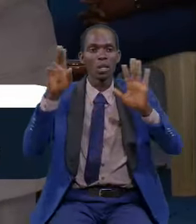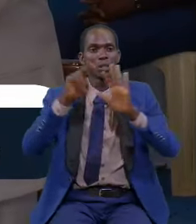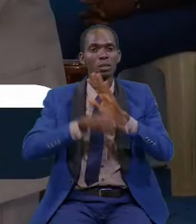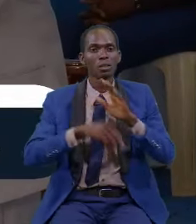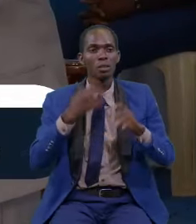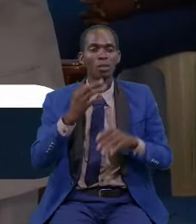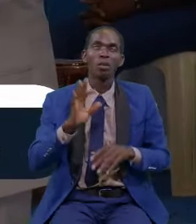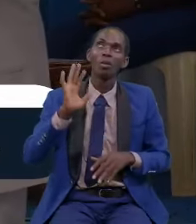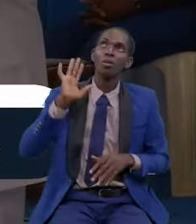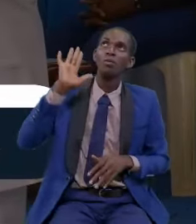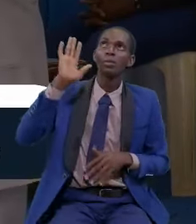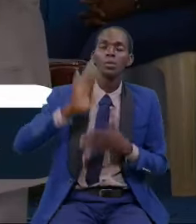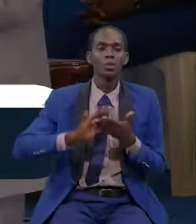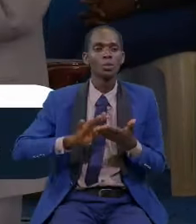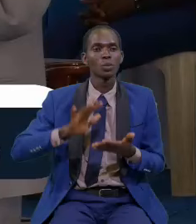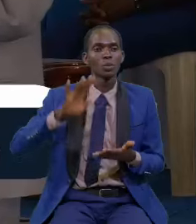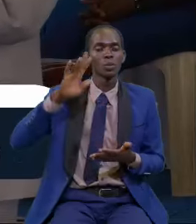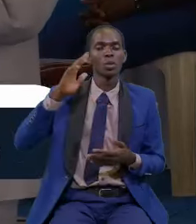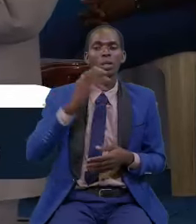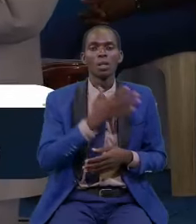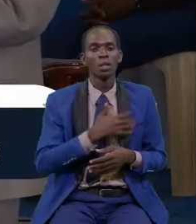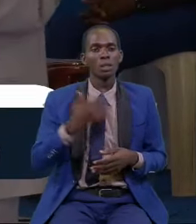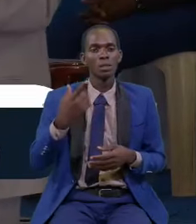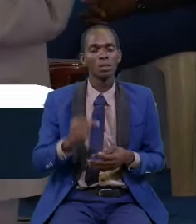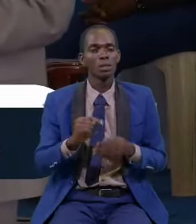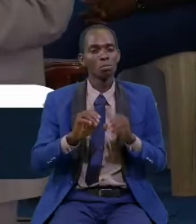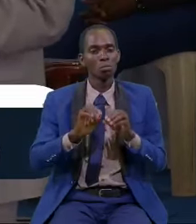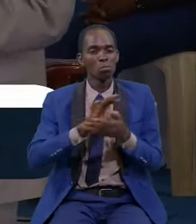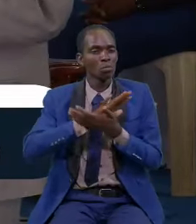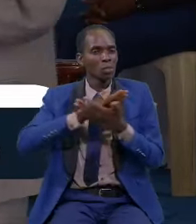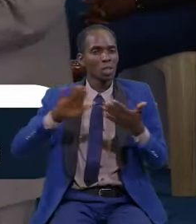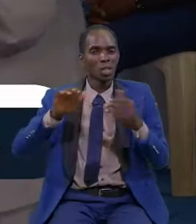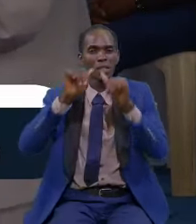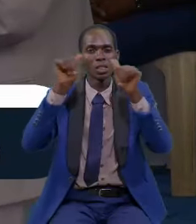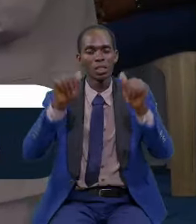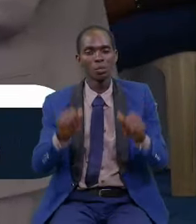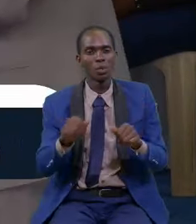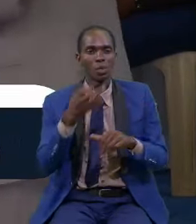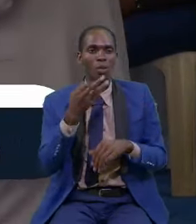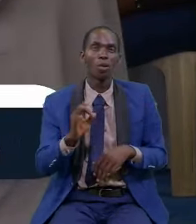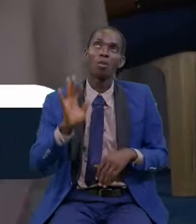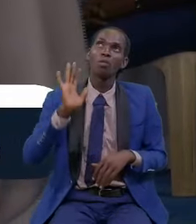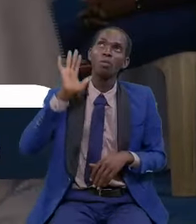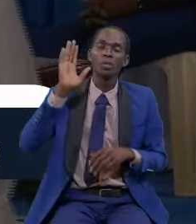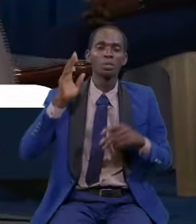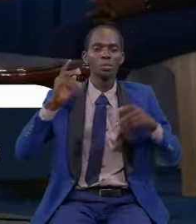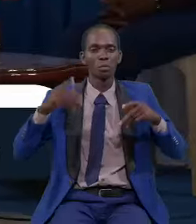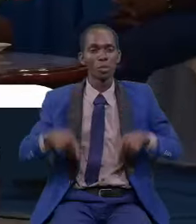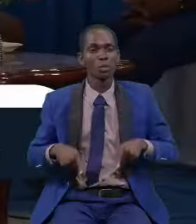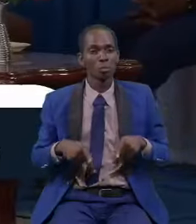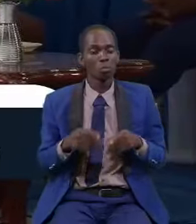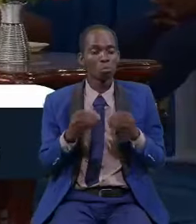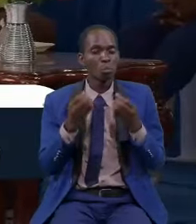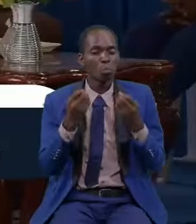express image of his person. That's what we have. Many people don't understand when